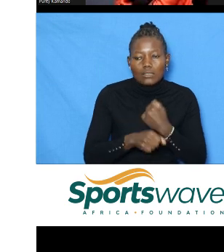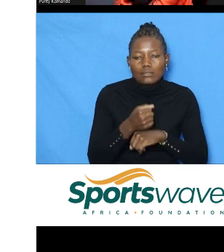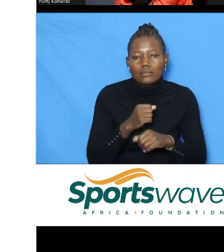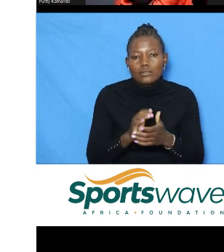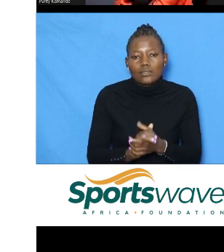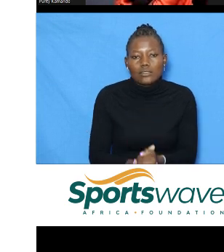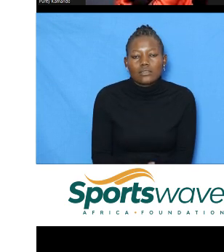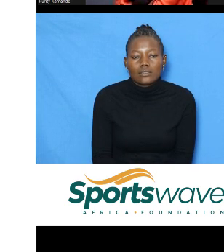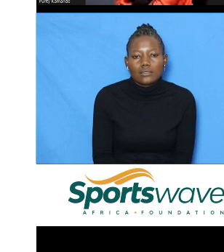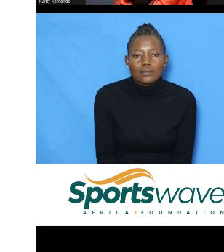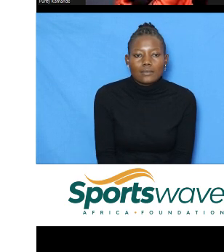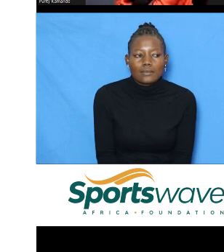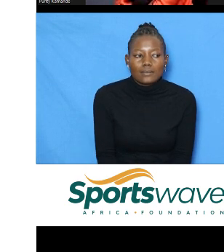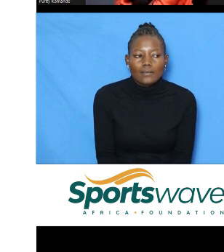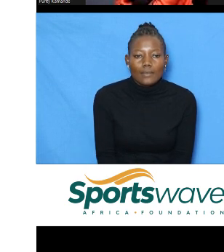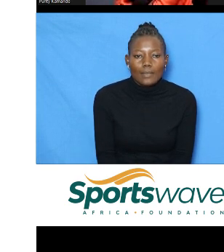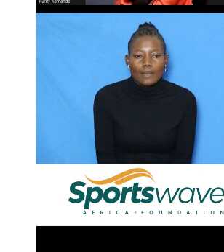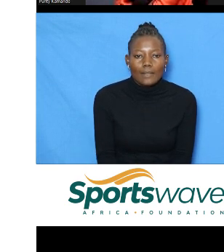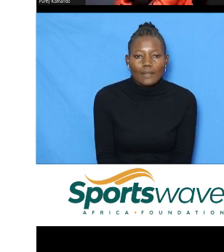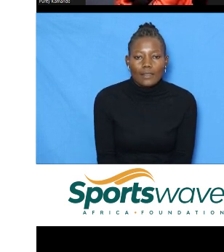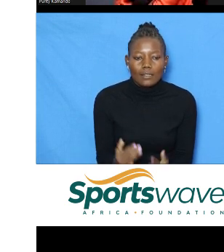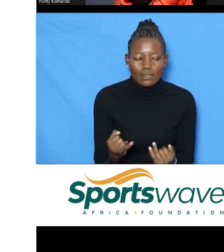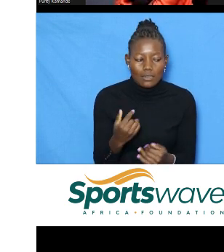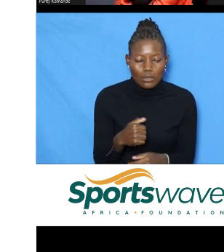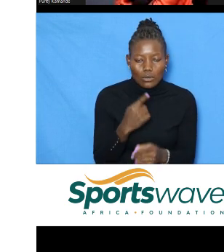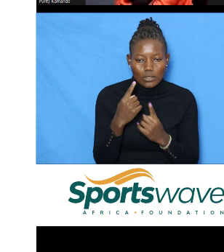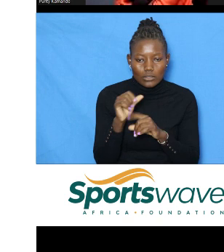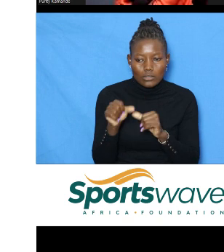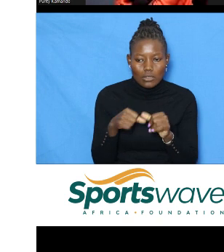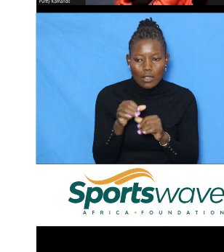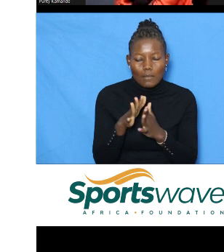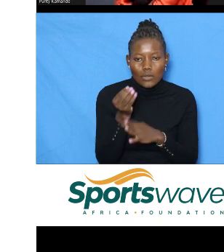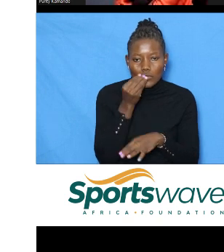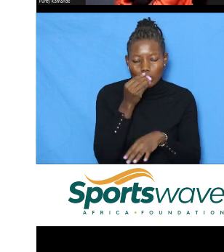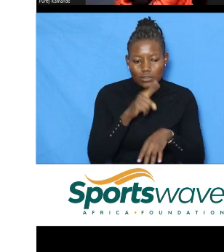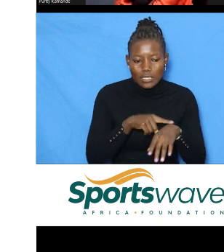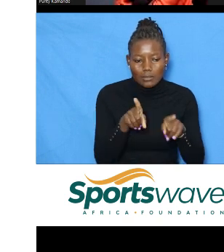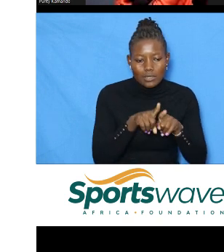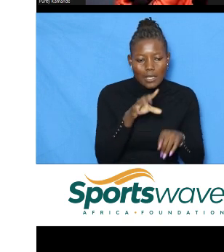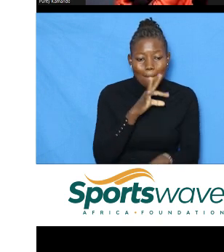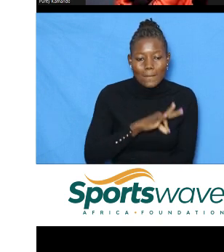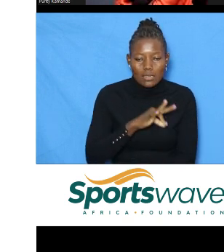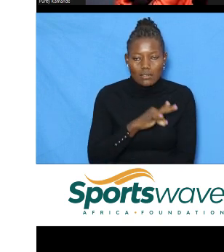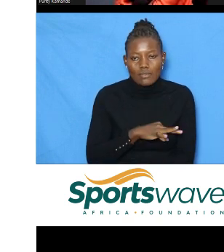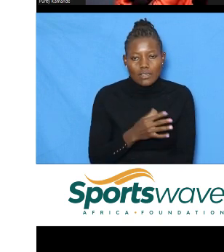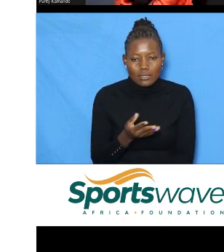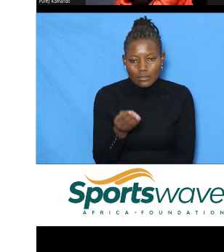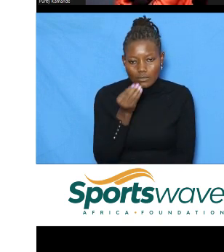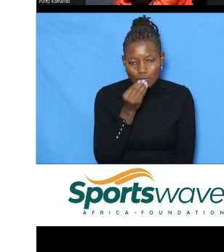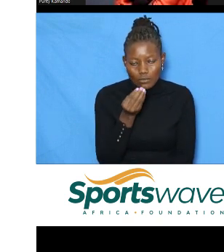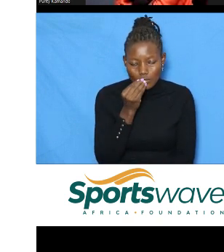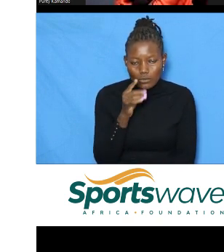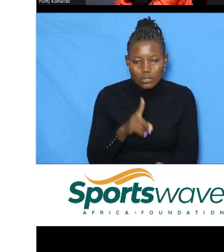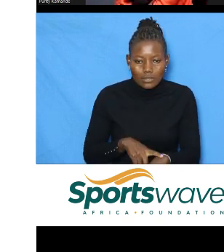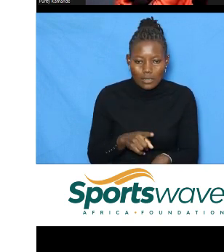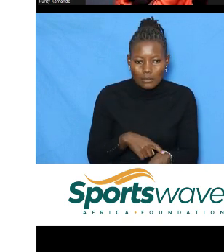activities. So we talk about meal timing and its benefits. So meal timing, I know